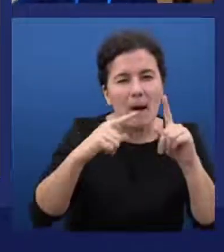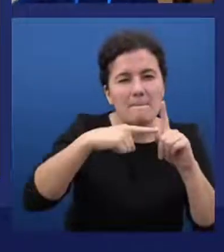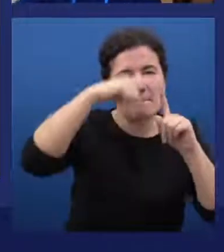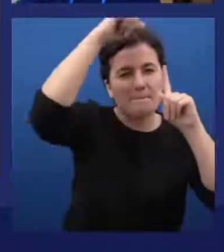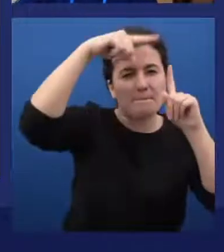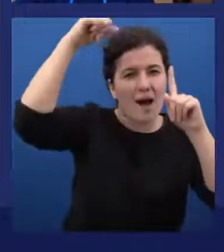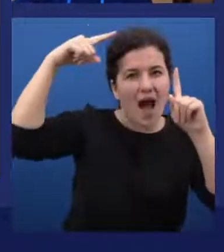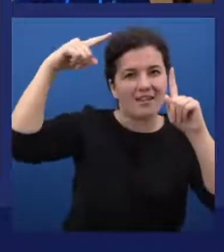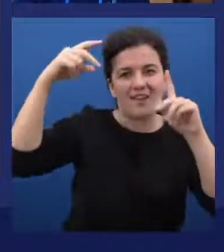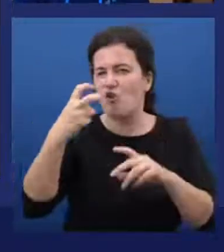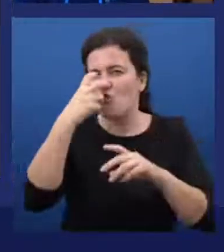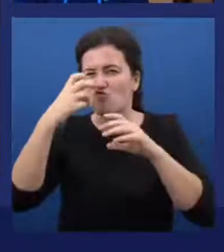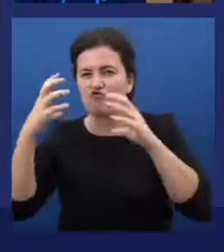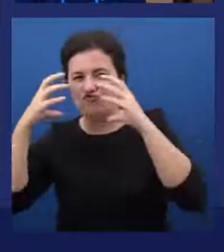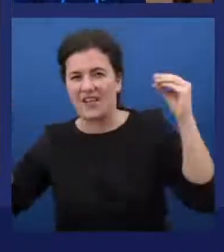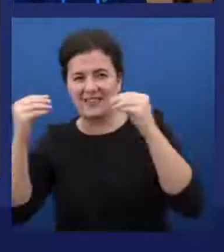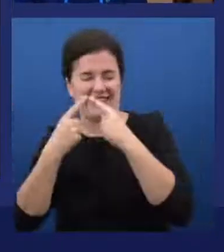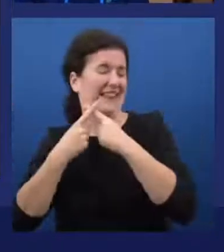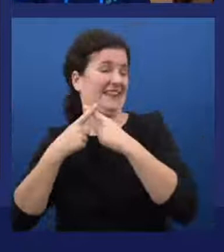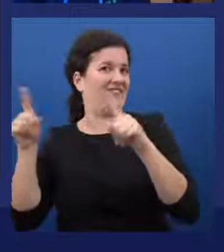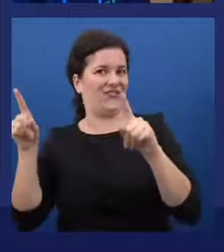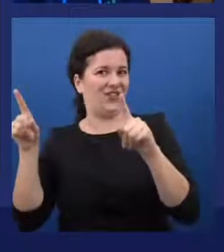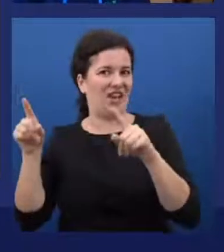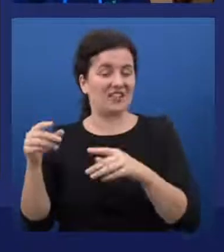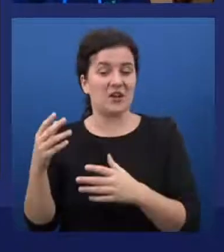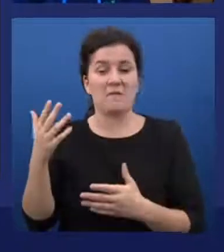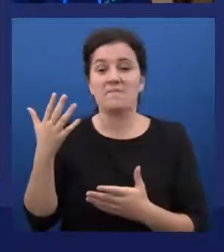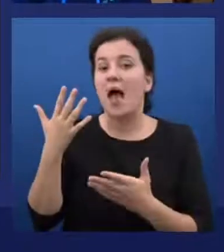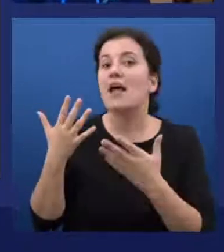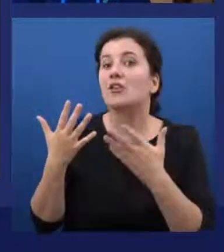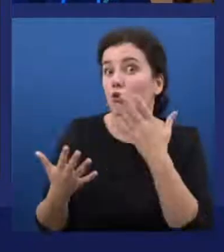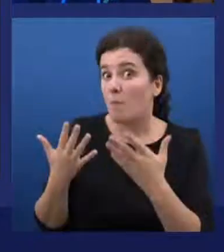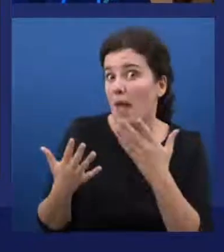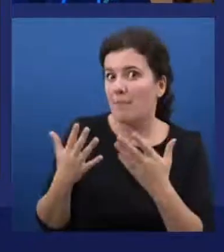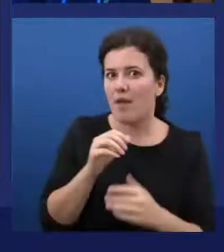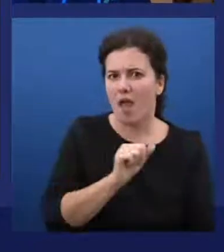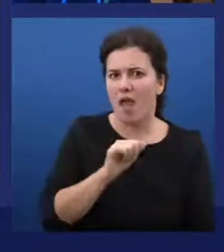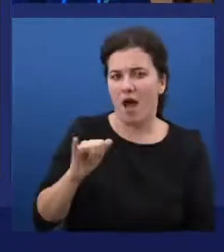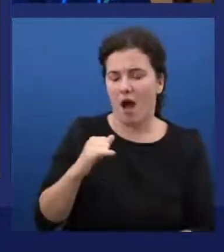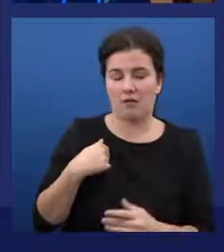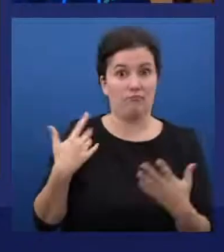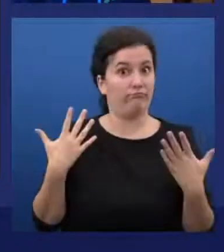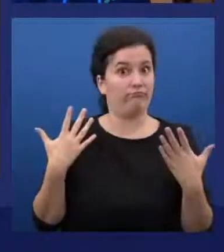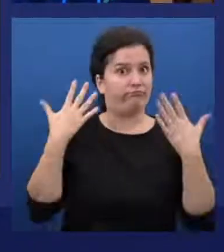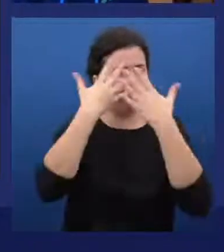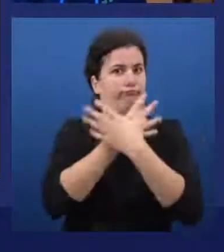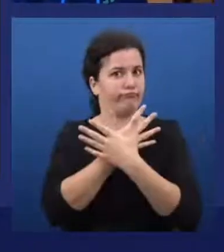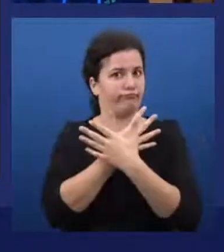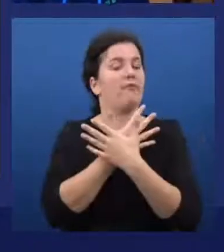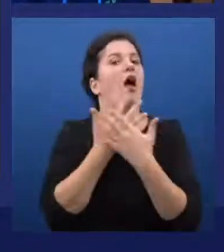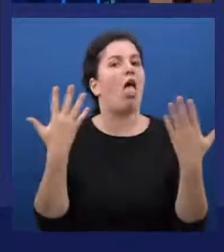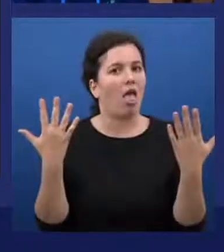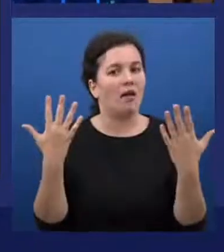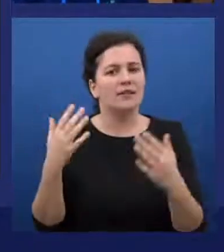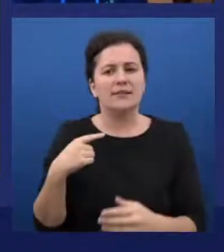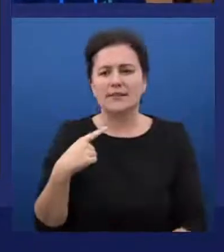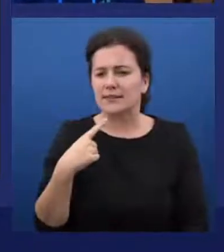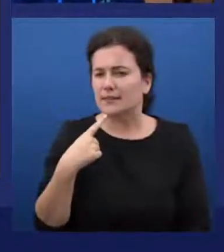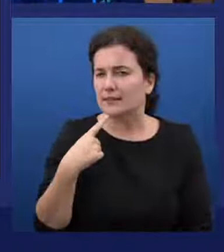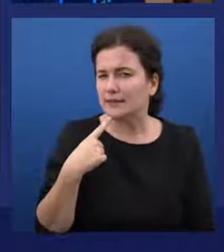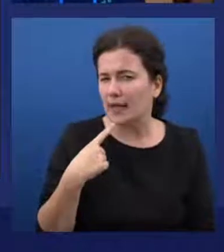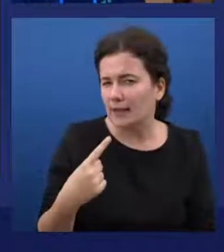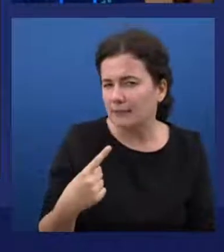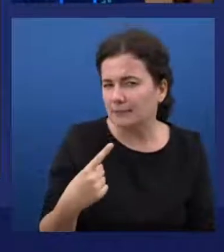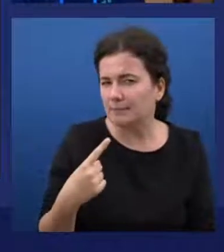also see possible problems, right? We have, he said, yeah, it's Bart, but, and that's the difference,